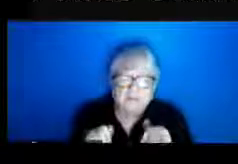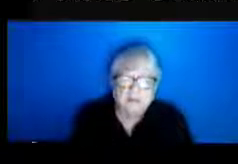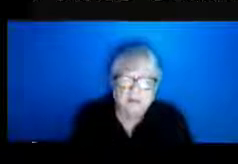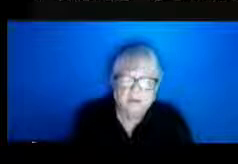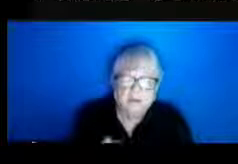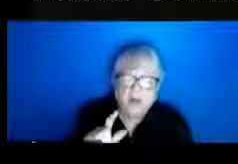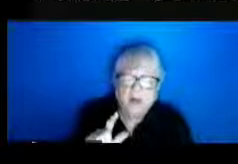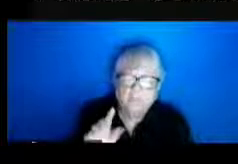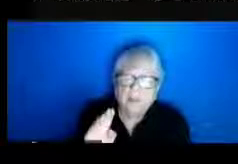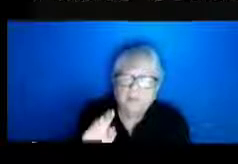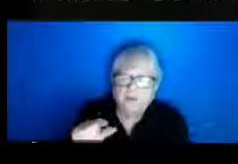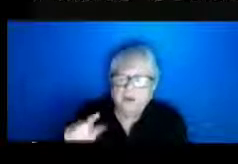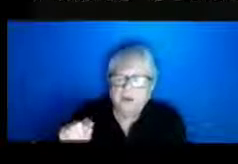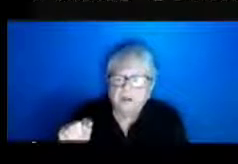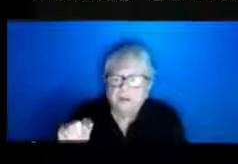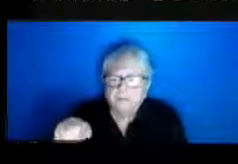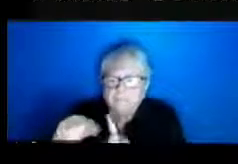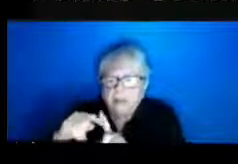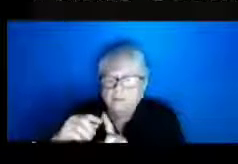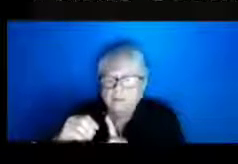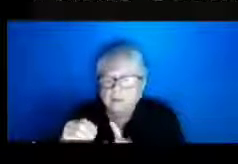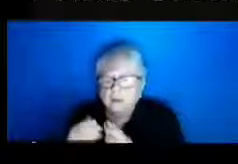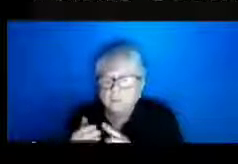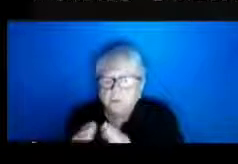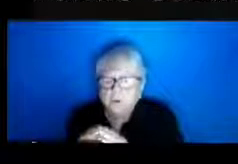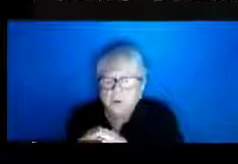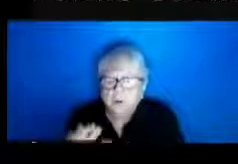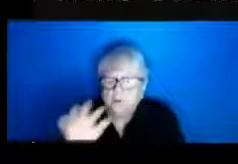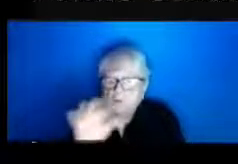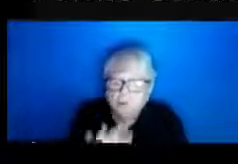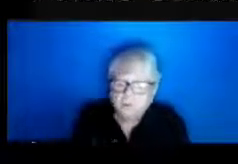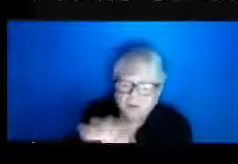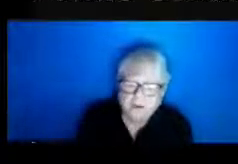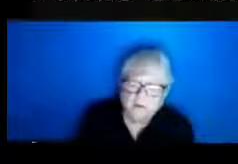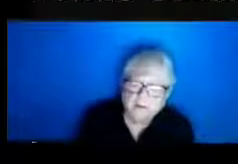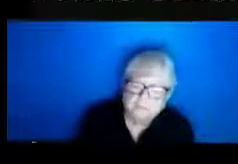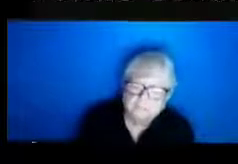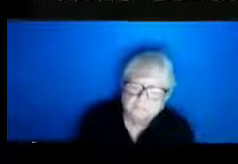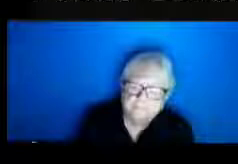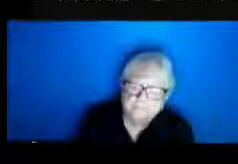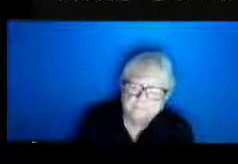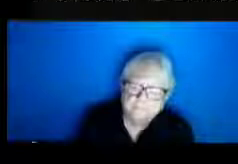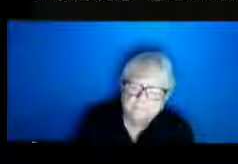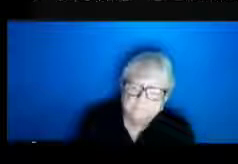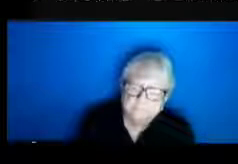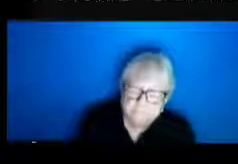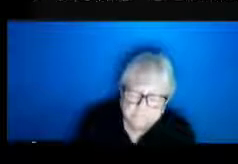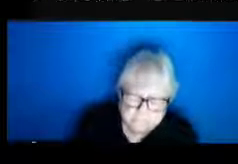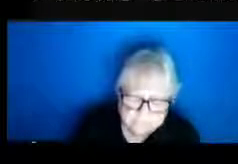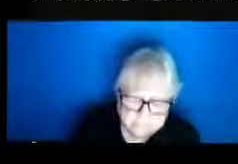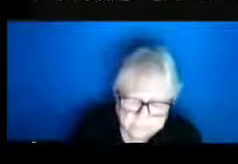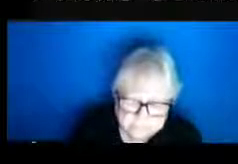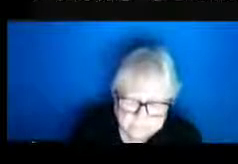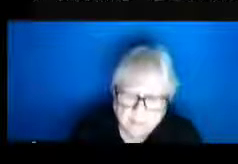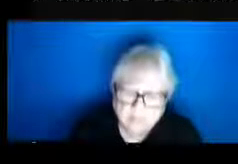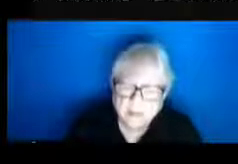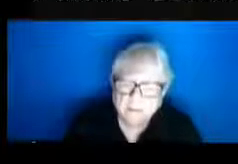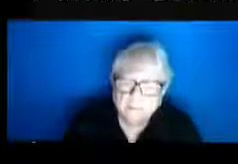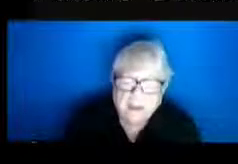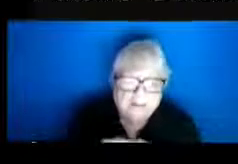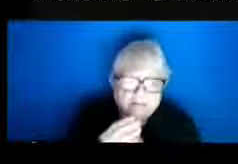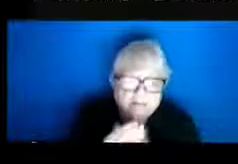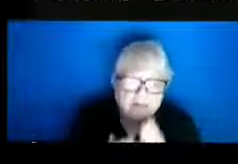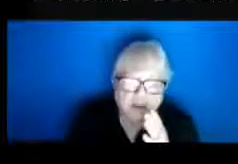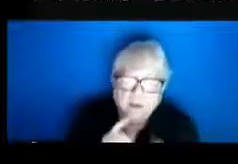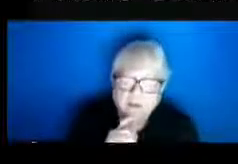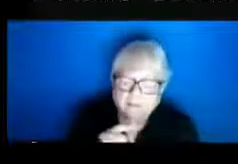it keeps the core of our San Francisco LGBTQ plus community together with, of course, some of the LGBTQ plus friendly regions of